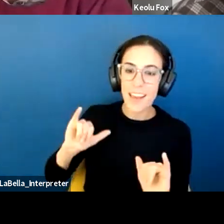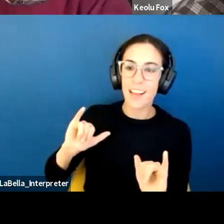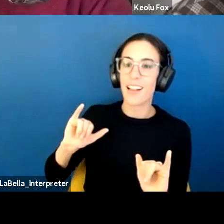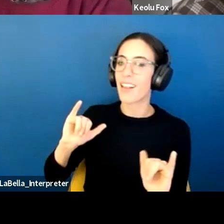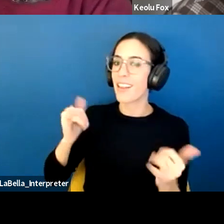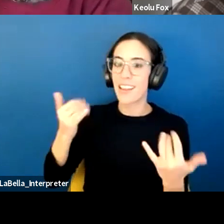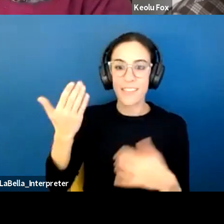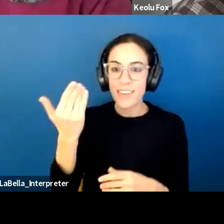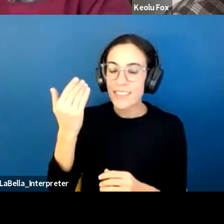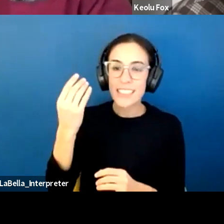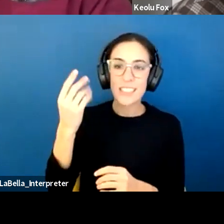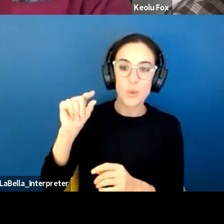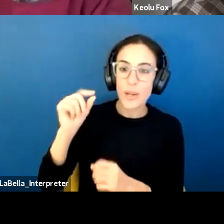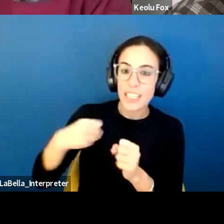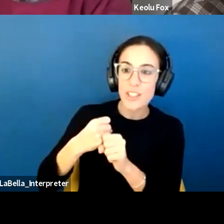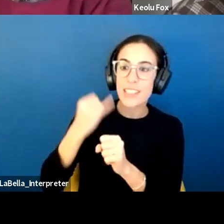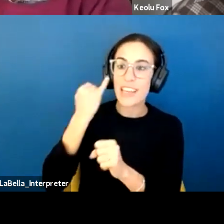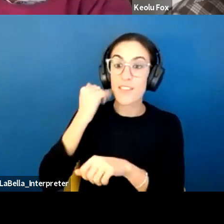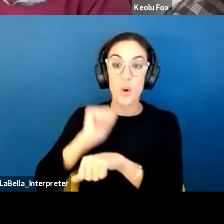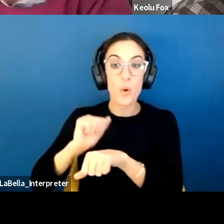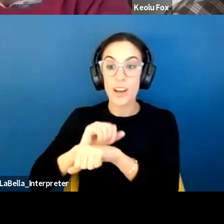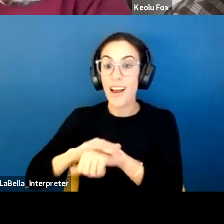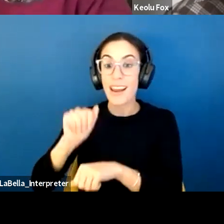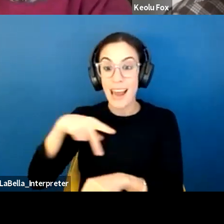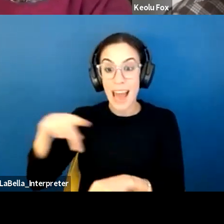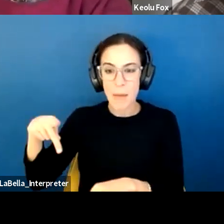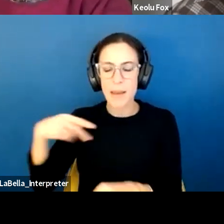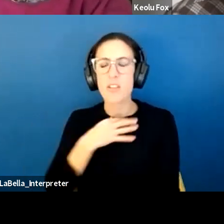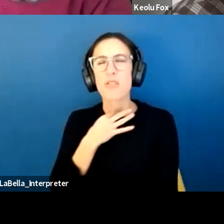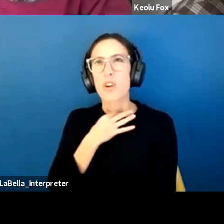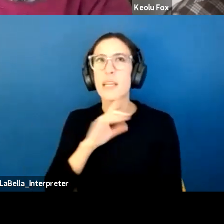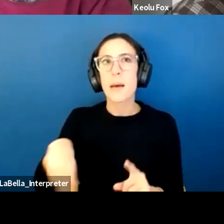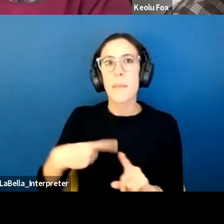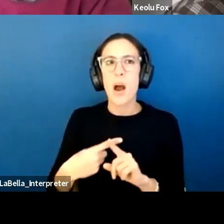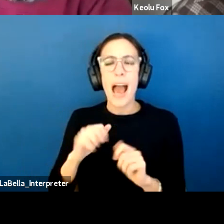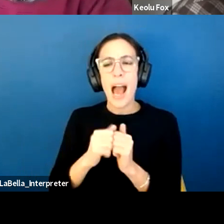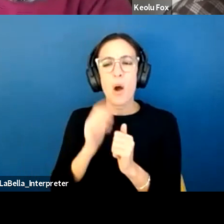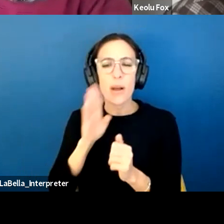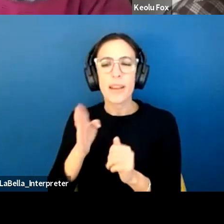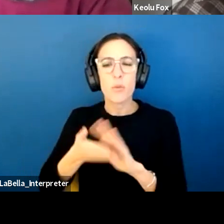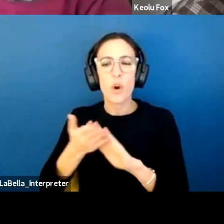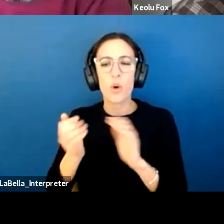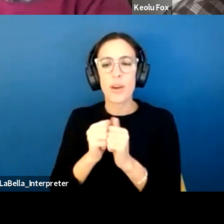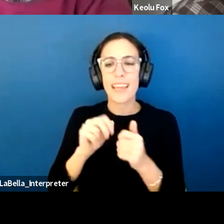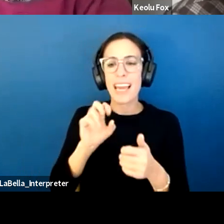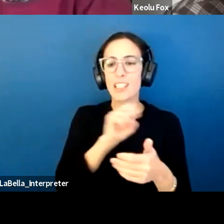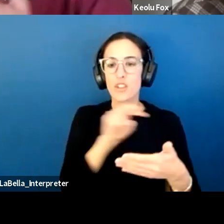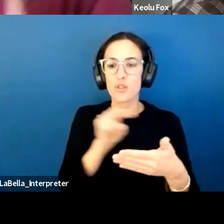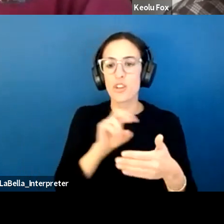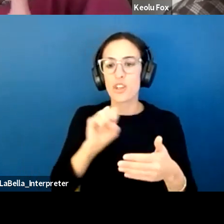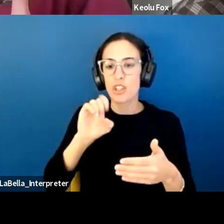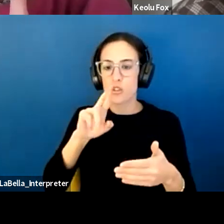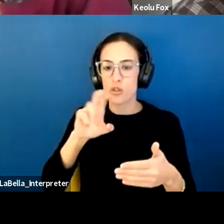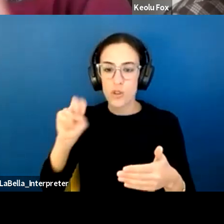making an app and wondering how it works with a screen reader, that they'll be unafraid, at least, to make the call to the Association for the Blind that's there and not